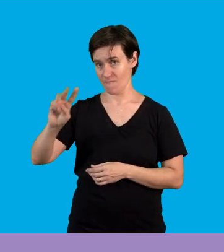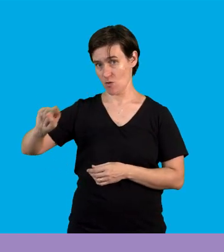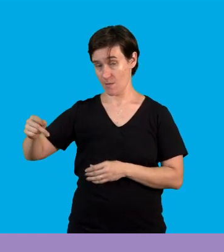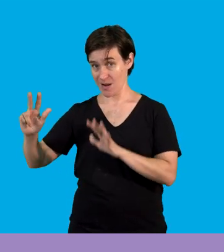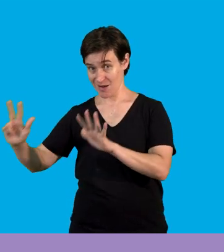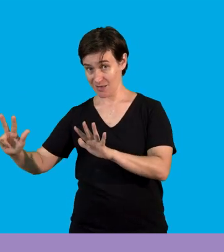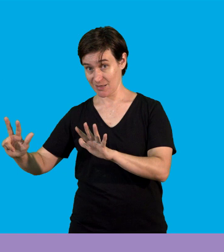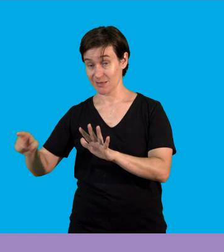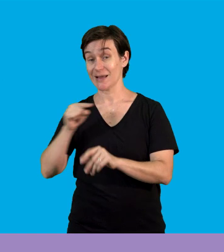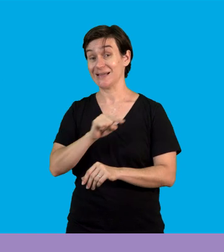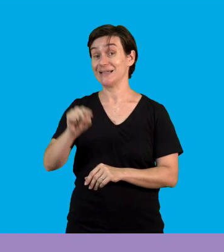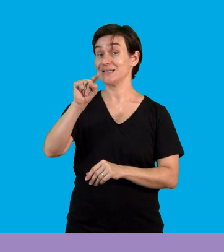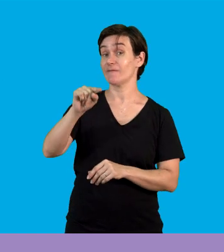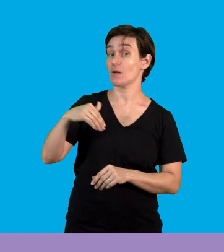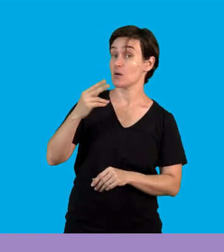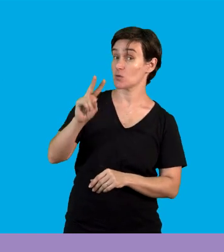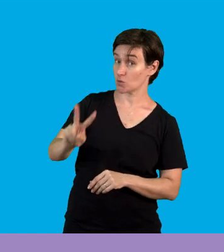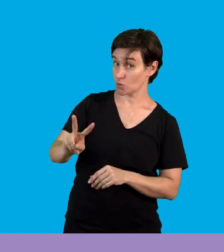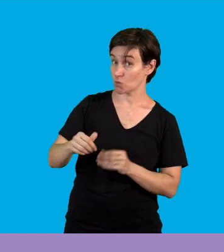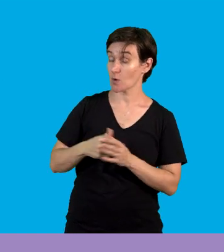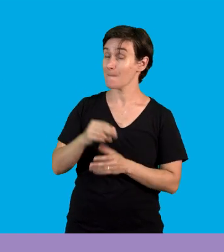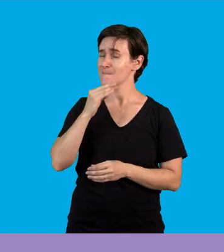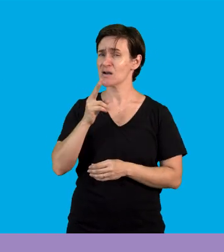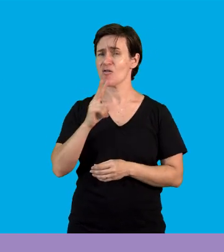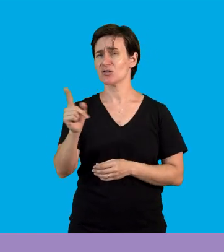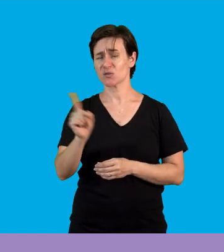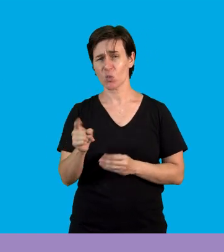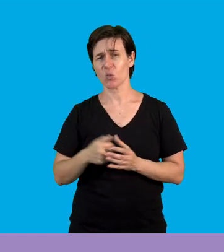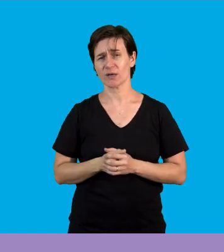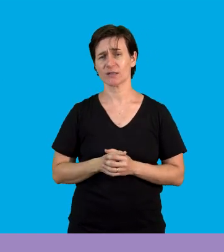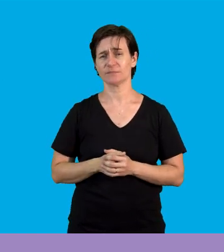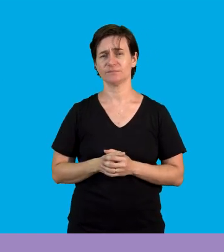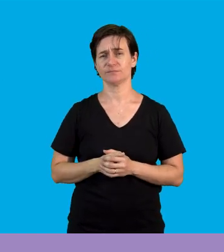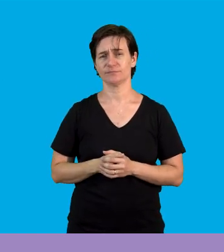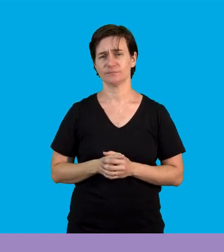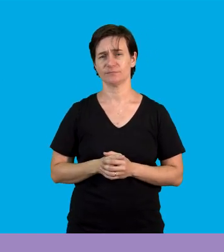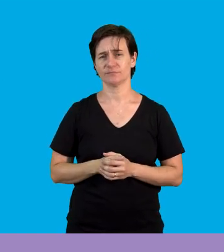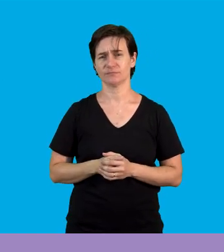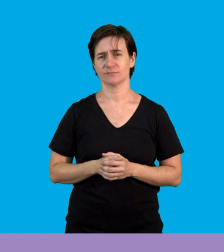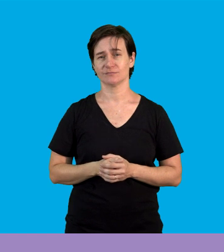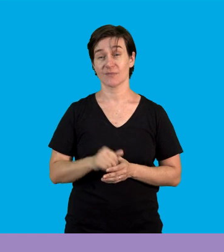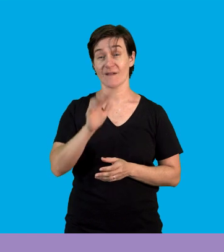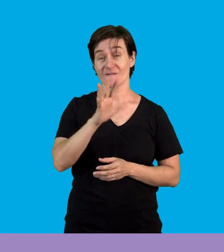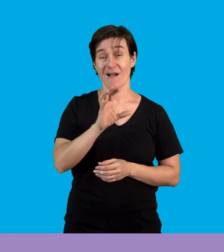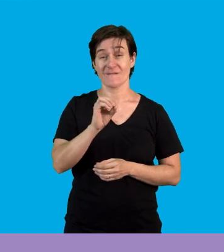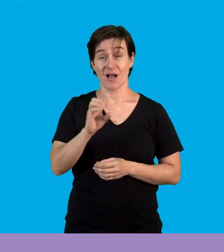1,004,8. And of course, when we divide that by 2, that is going to give us a volume of